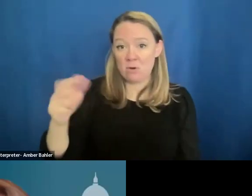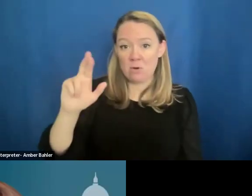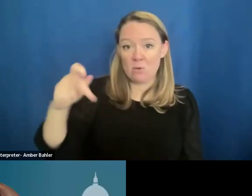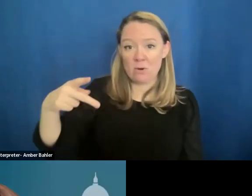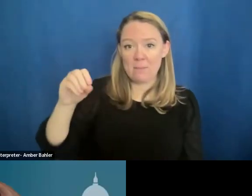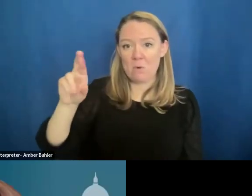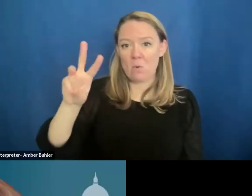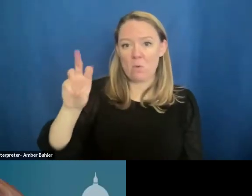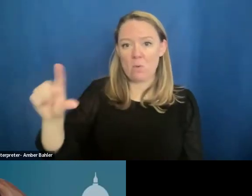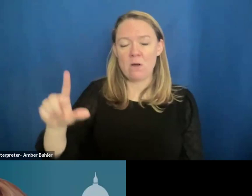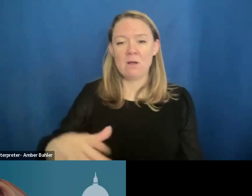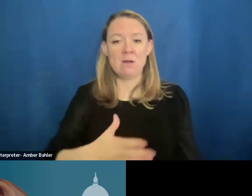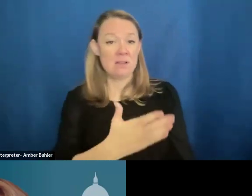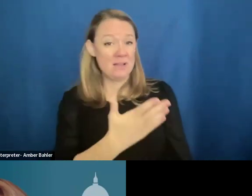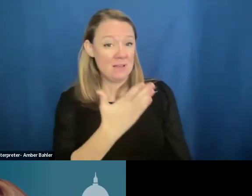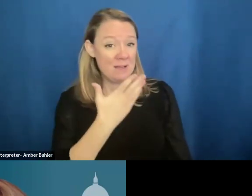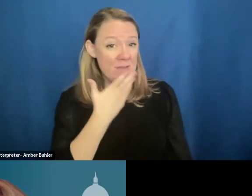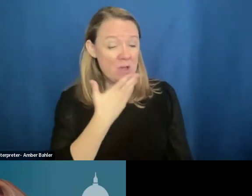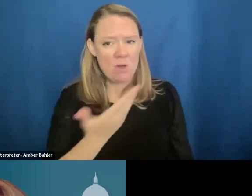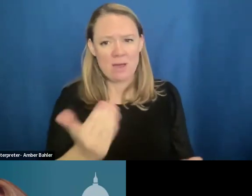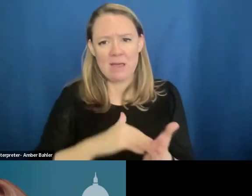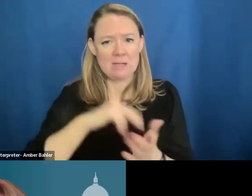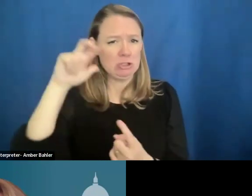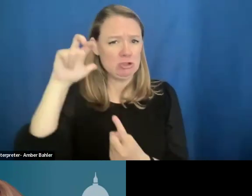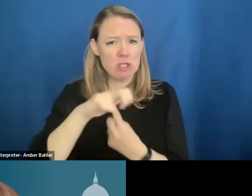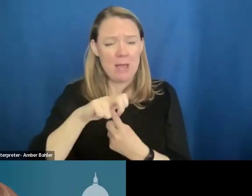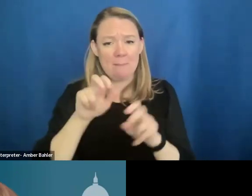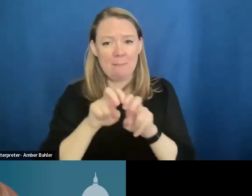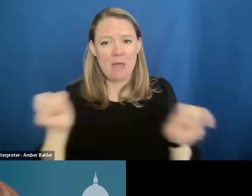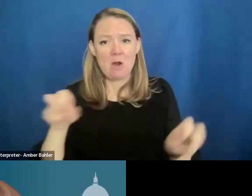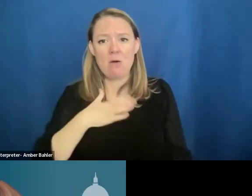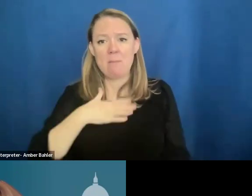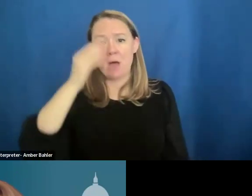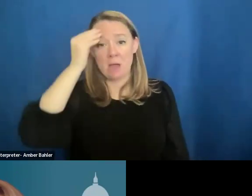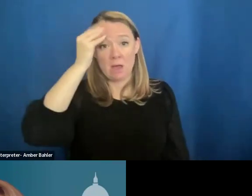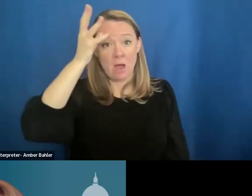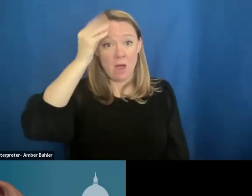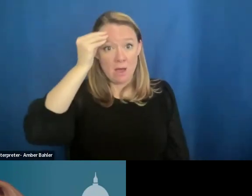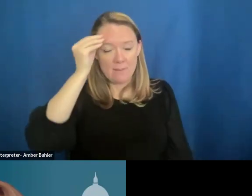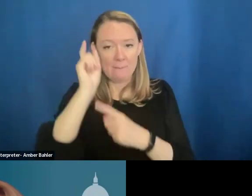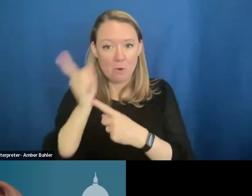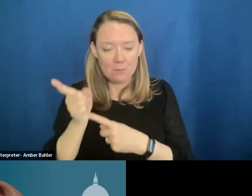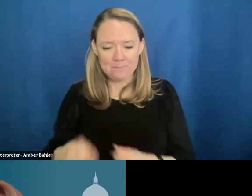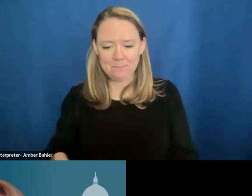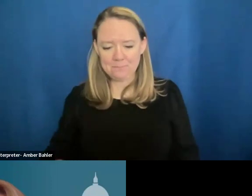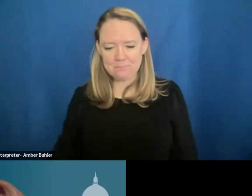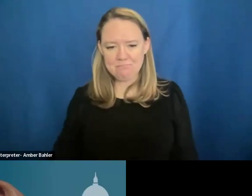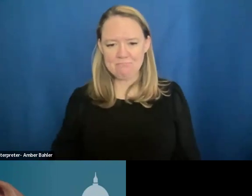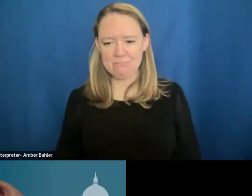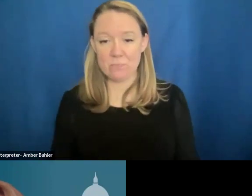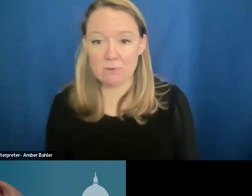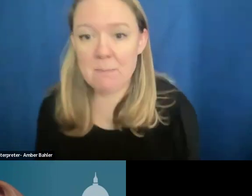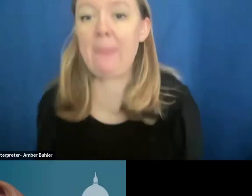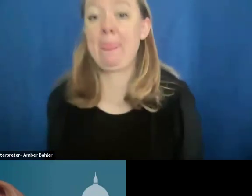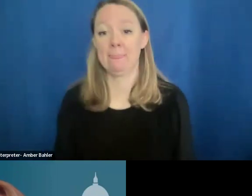Thank you. And again, it was just an excellent panel. I think my aha moment is even our new planning, like our